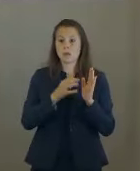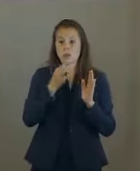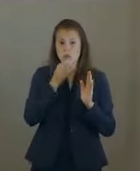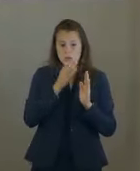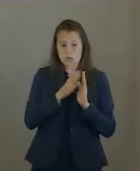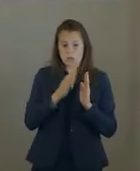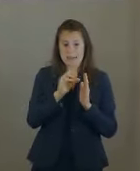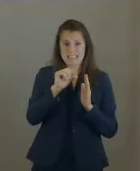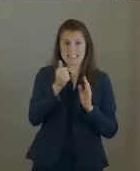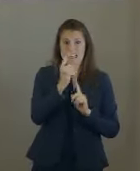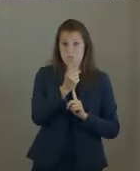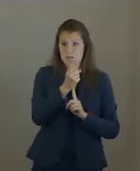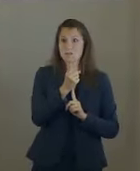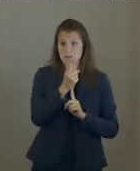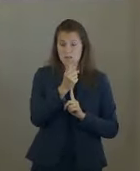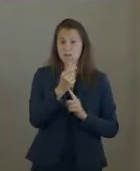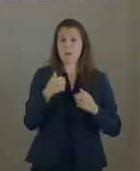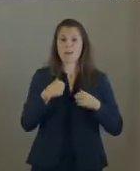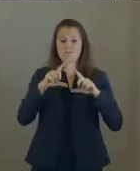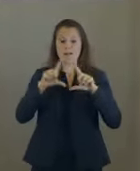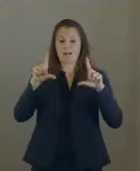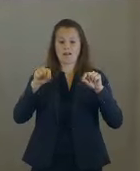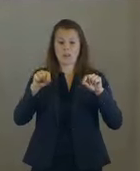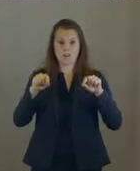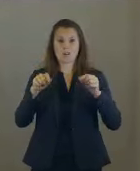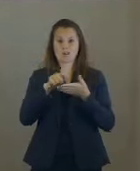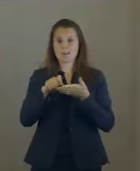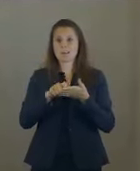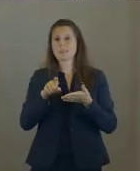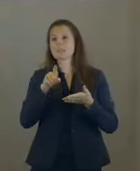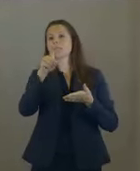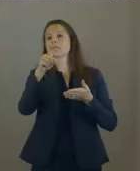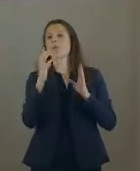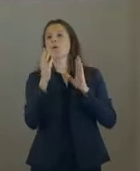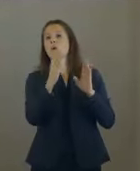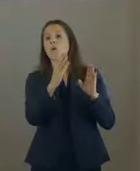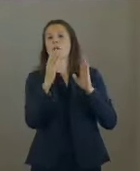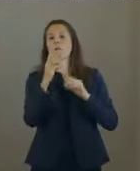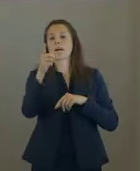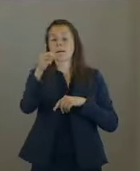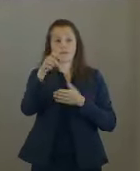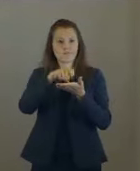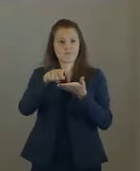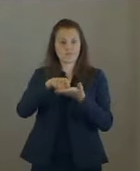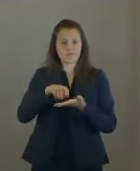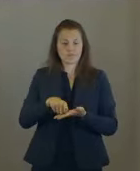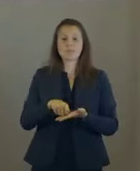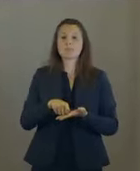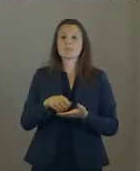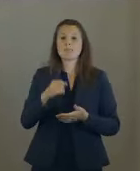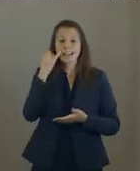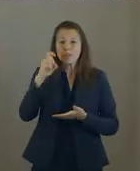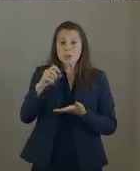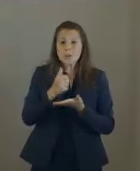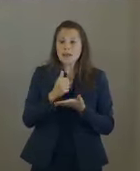10 minutes by completing the public comment form right outside of the room. If you require